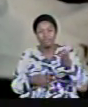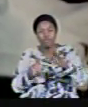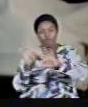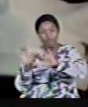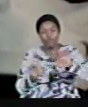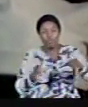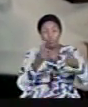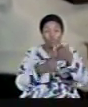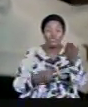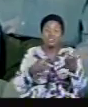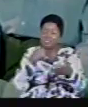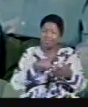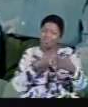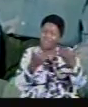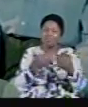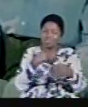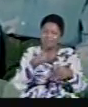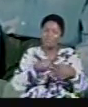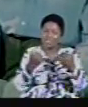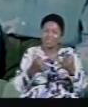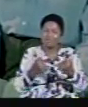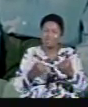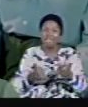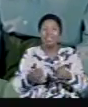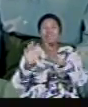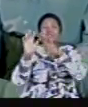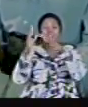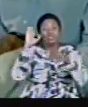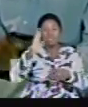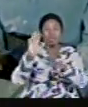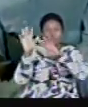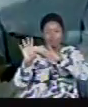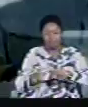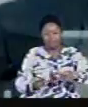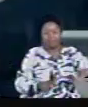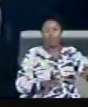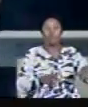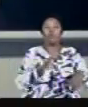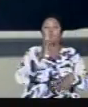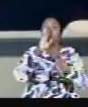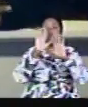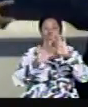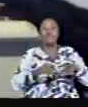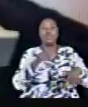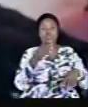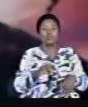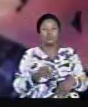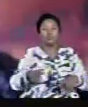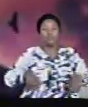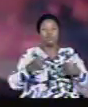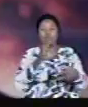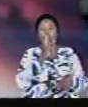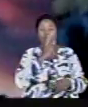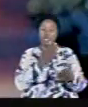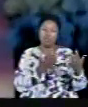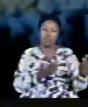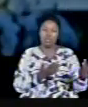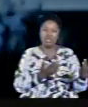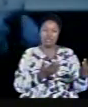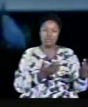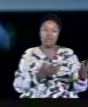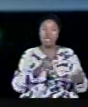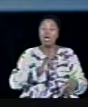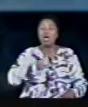tell me now, shall flow rivers of living water. Hold on now. I know that many